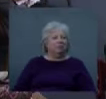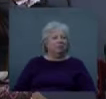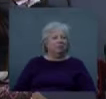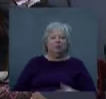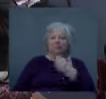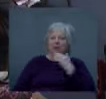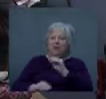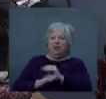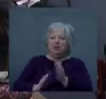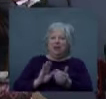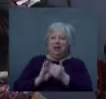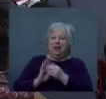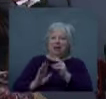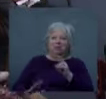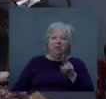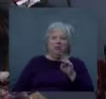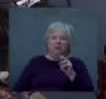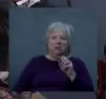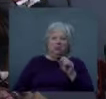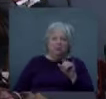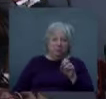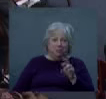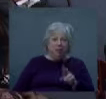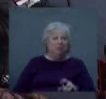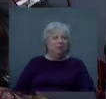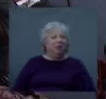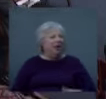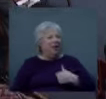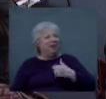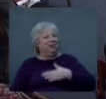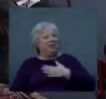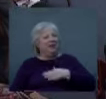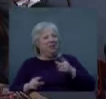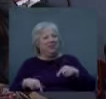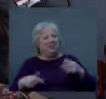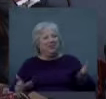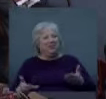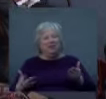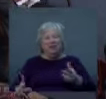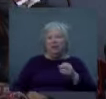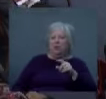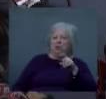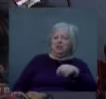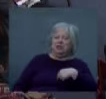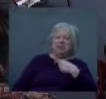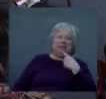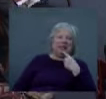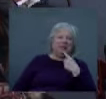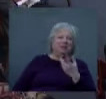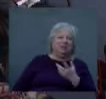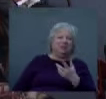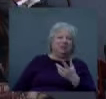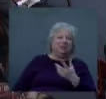Good evening again, Mr. Mayor. Hey, I'm glad you're here. Or should I say,